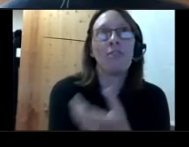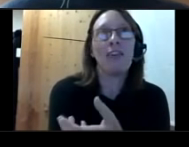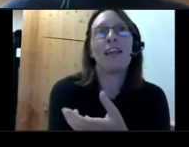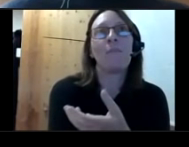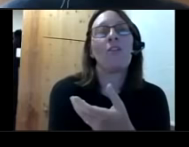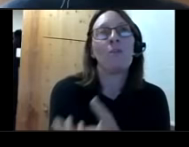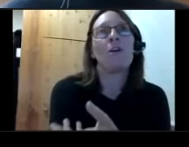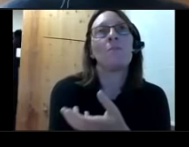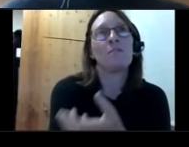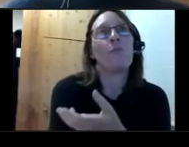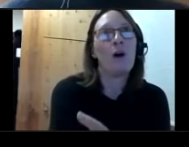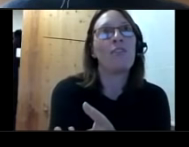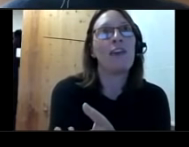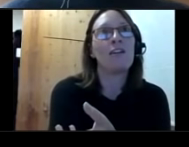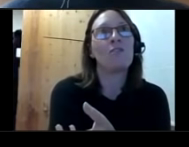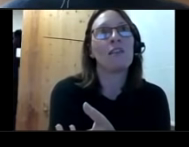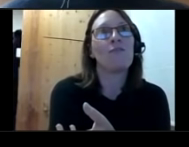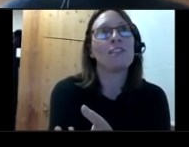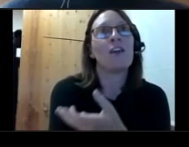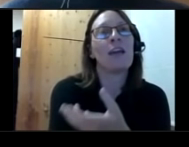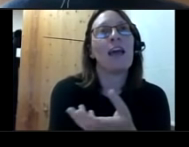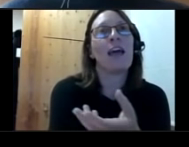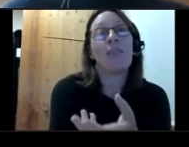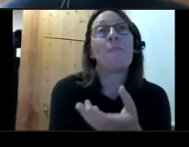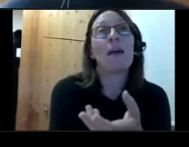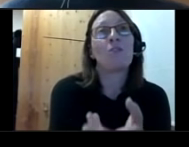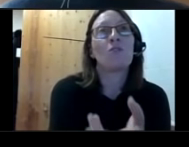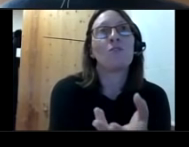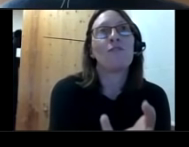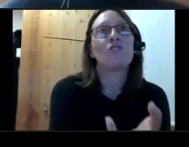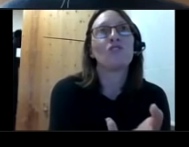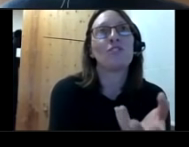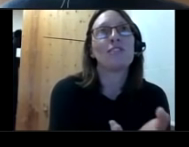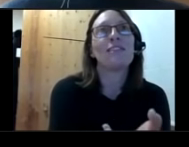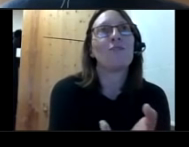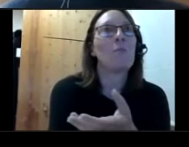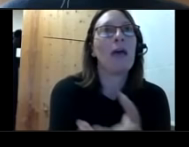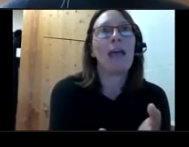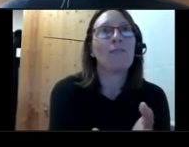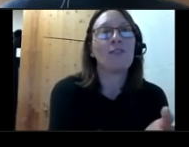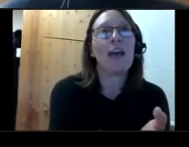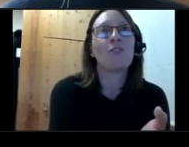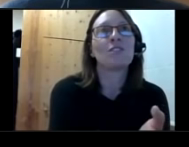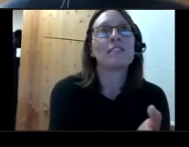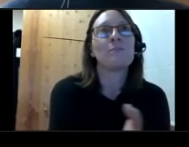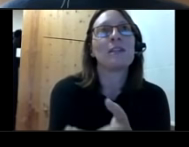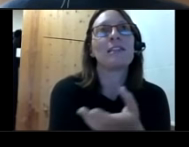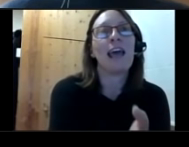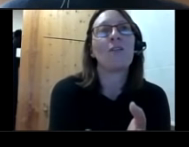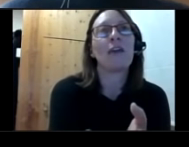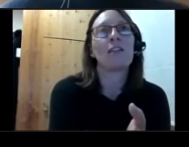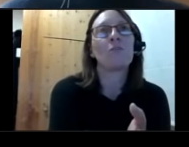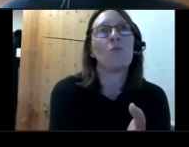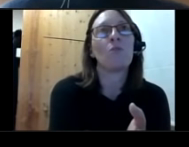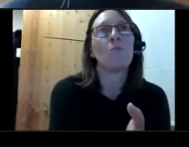and be thinking about the purpose of why they are using a video, and that might not suit every student that's in the room, even if they haven't got a disability, and